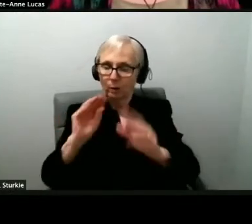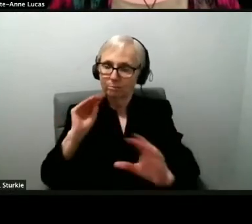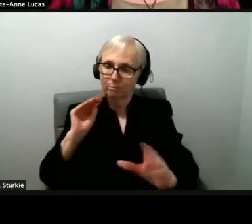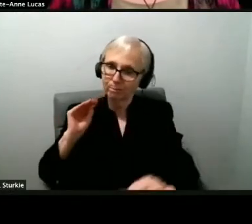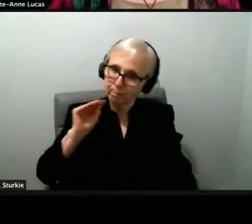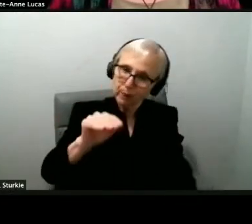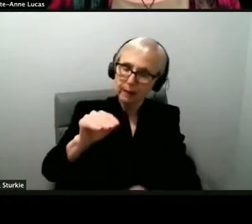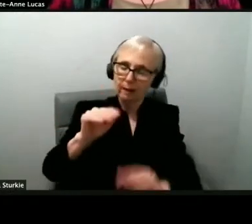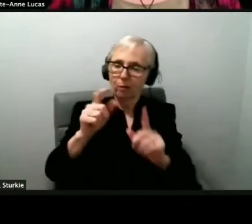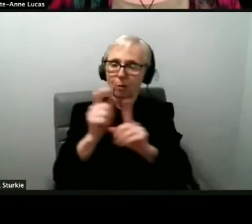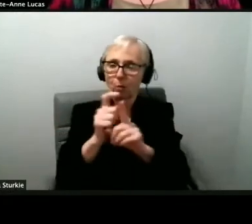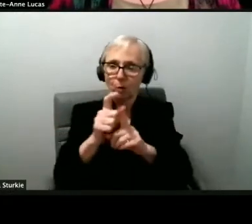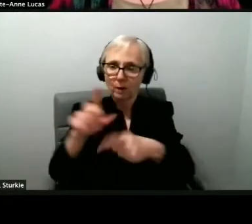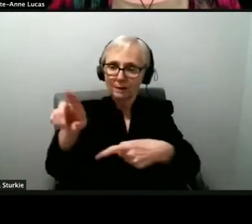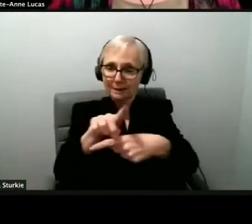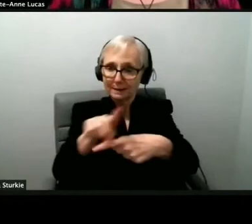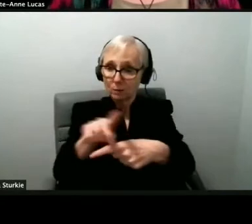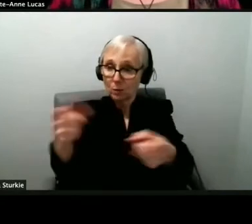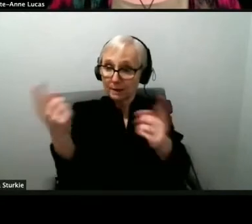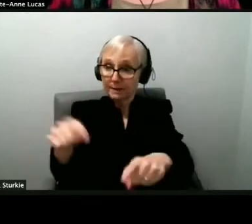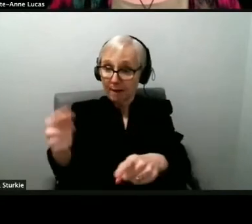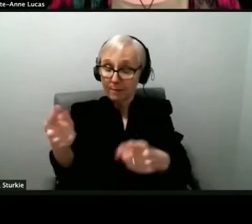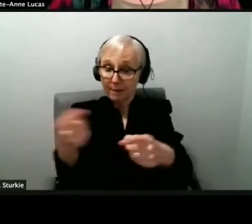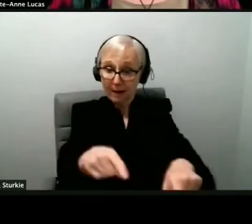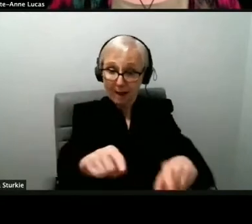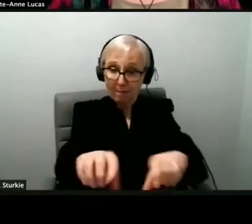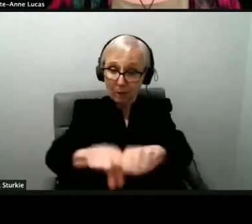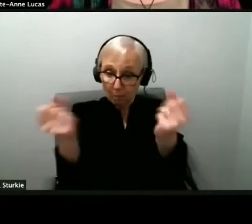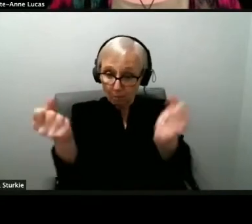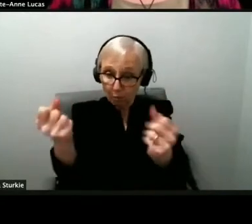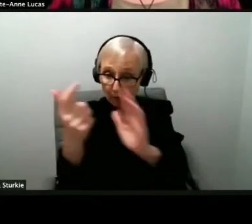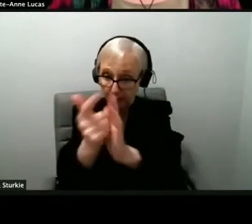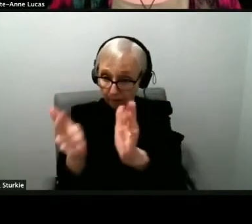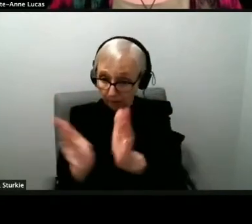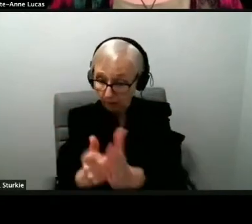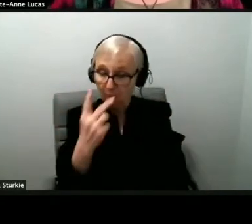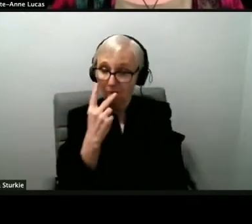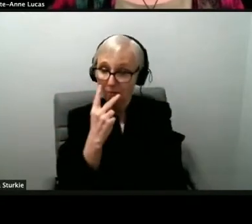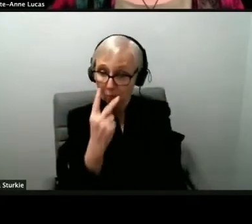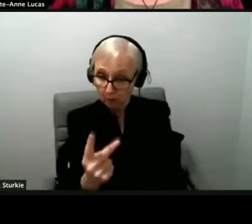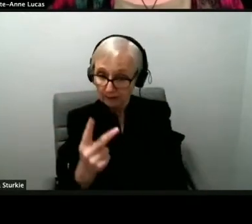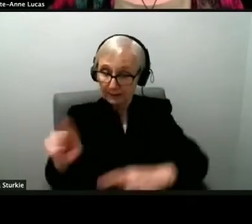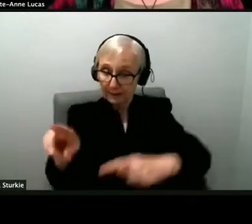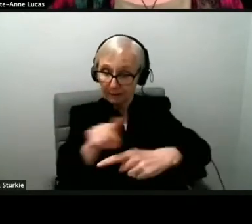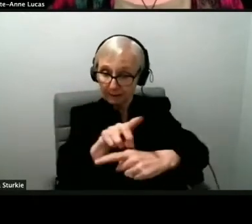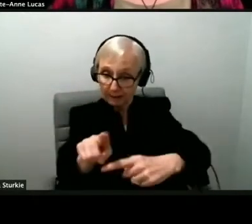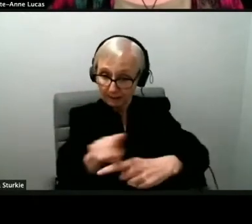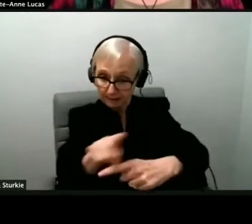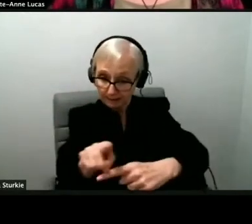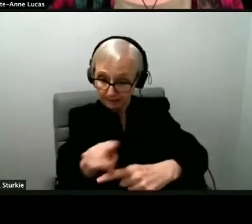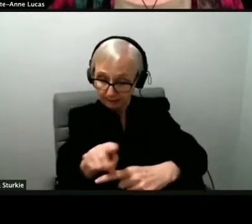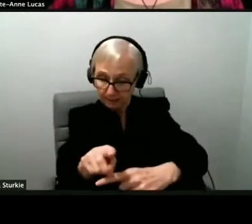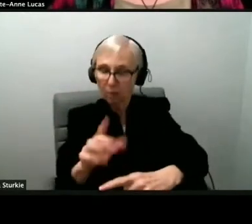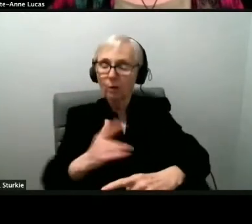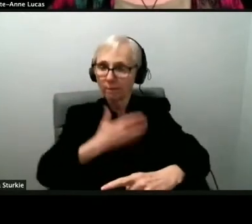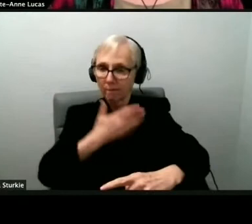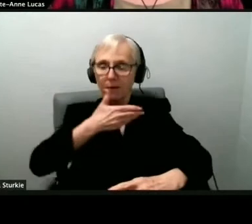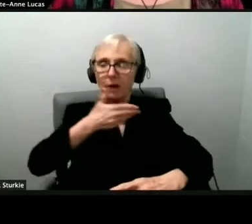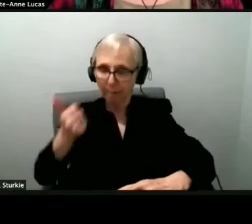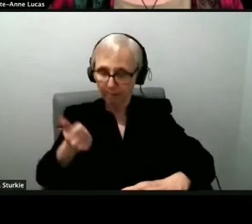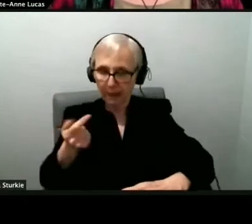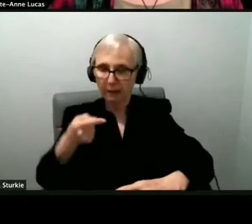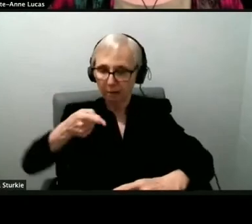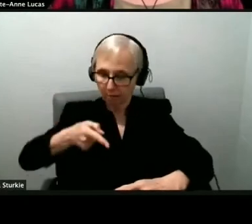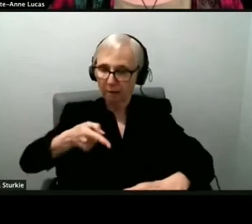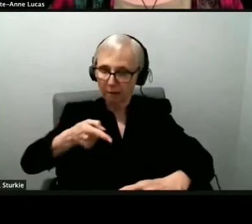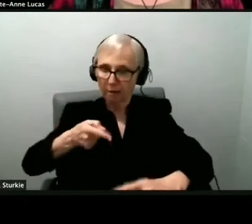out there. When something happens and someone has broken the law, if we see the discipline, then we'll feel a lot better about what's